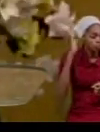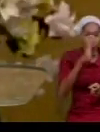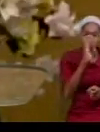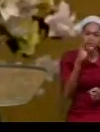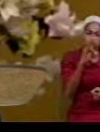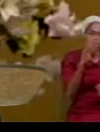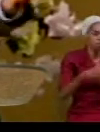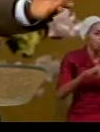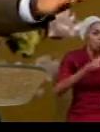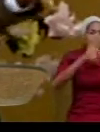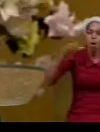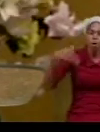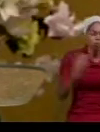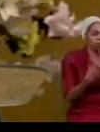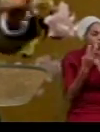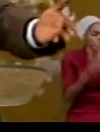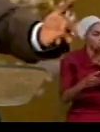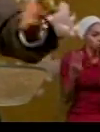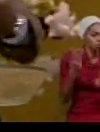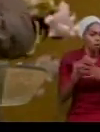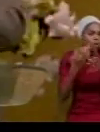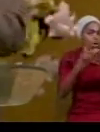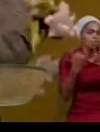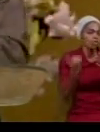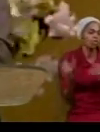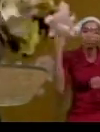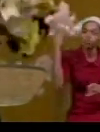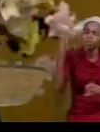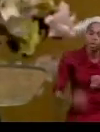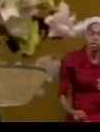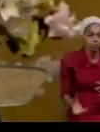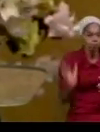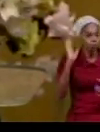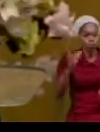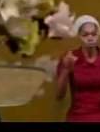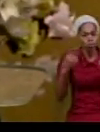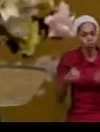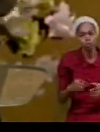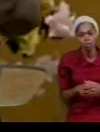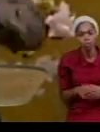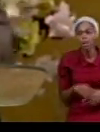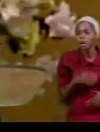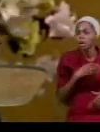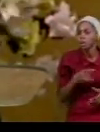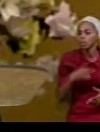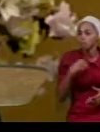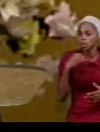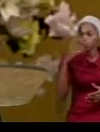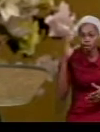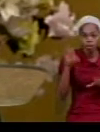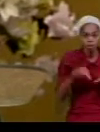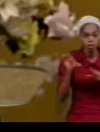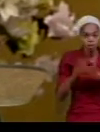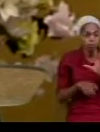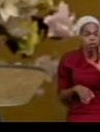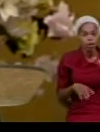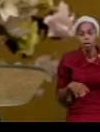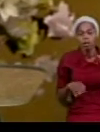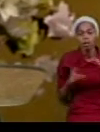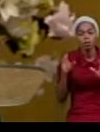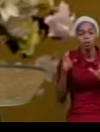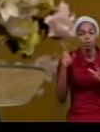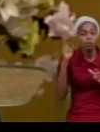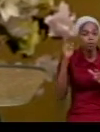the end will come. Acts chapter 24, verse 14. He said, it will be preached everywhere. So Matthew